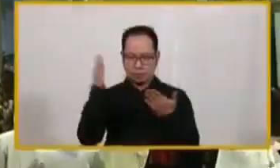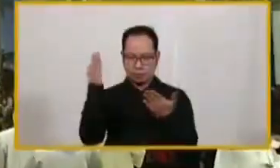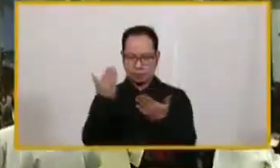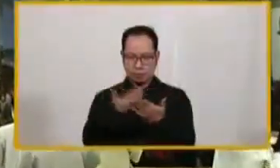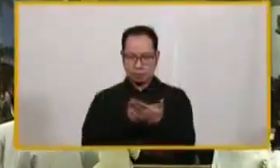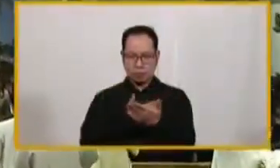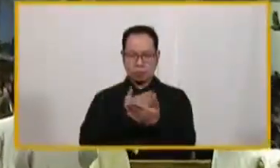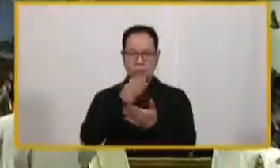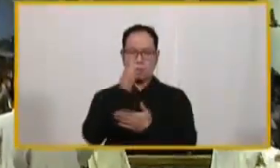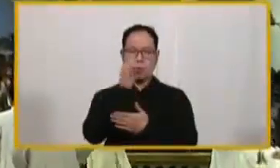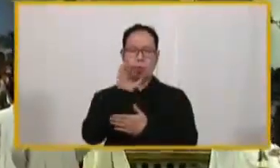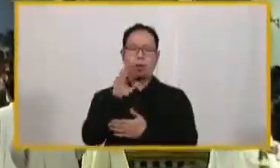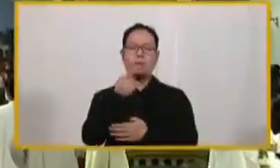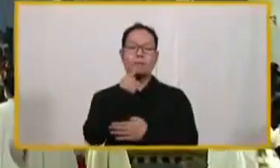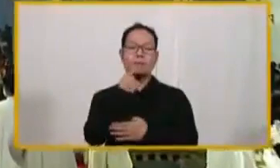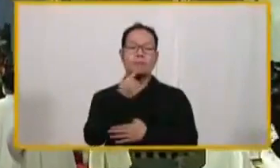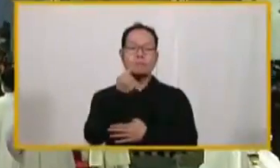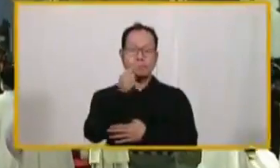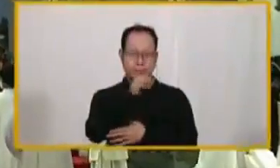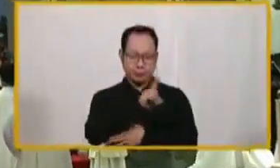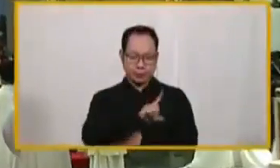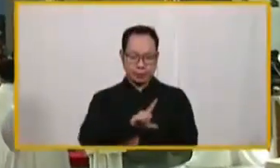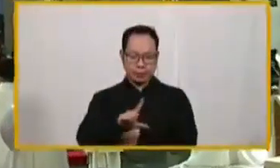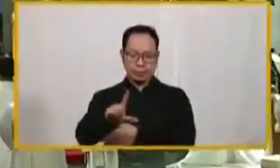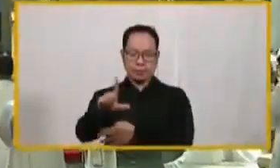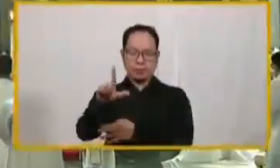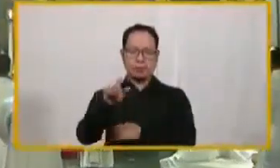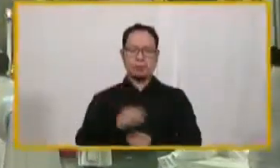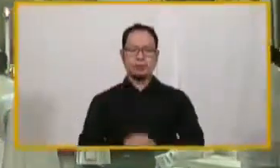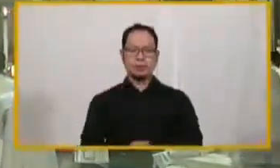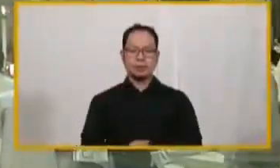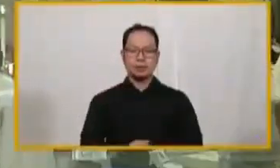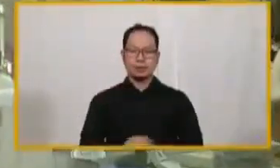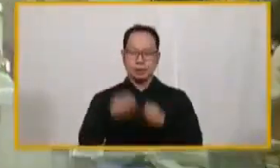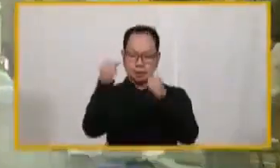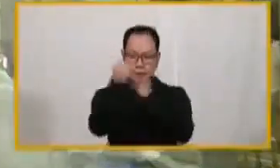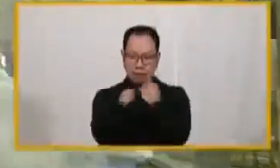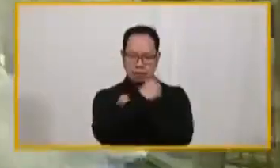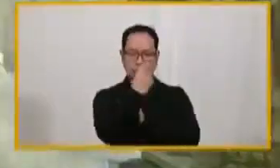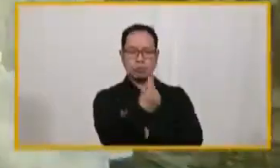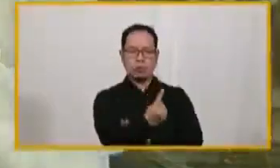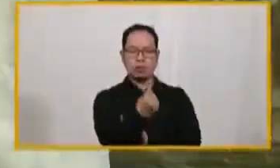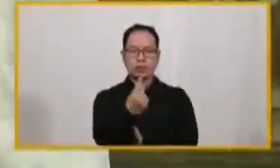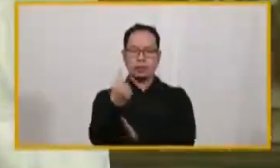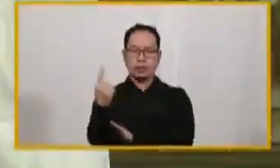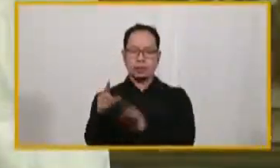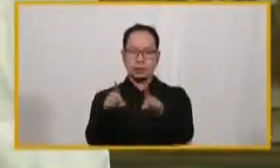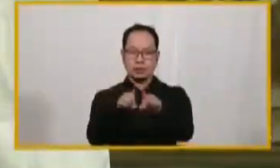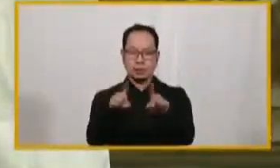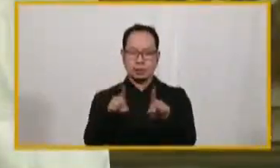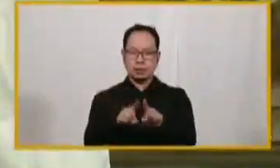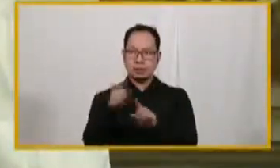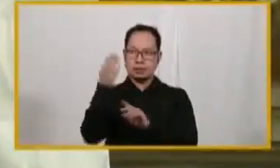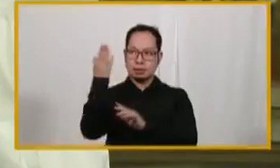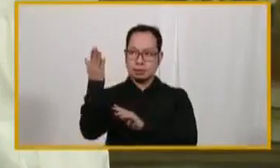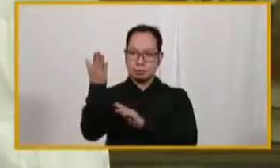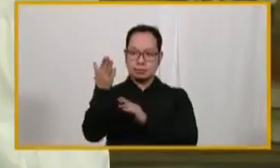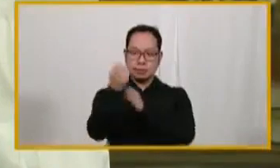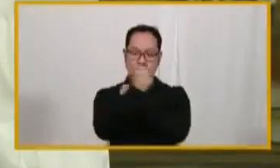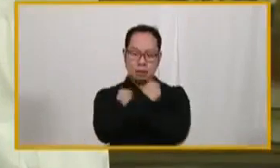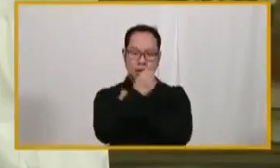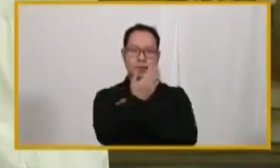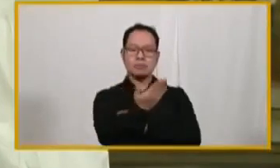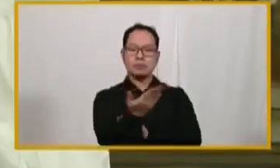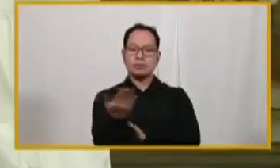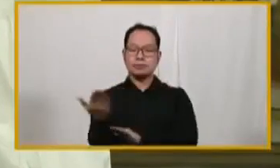Commandment, says the Lord, love one another as I have loved you.